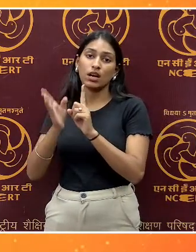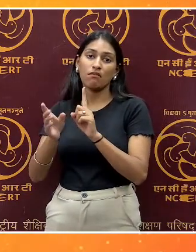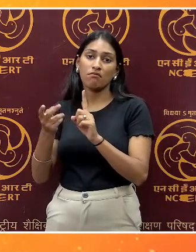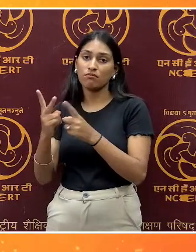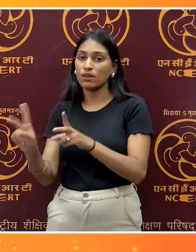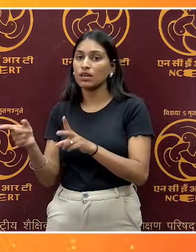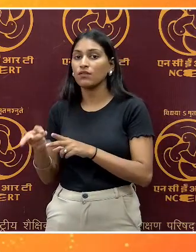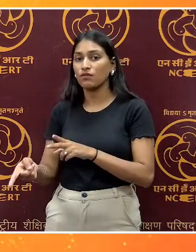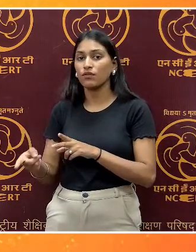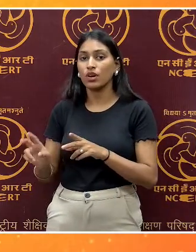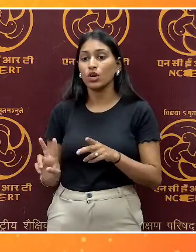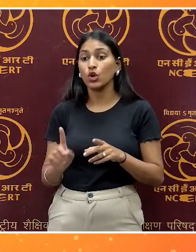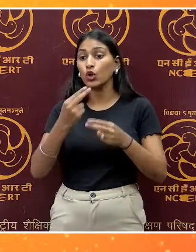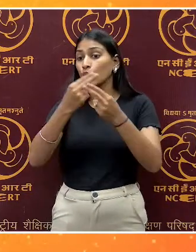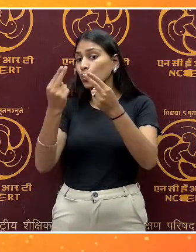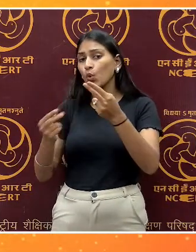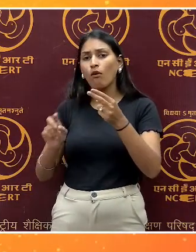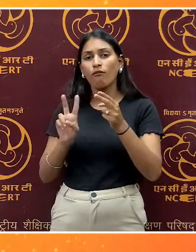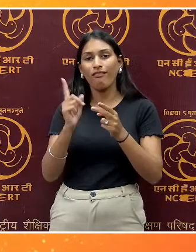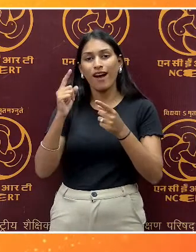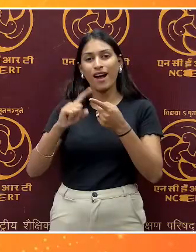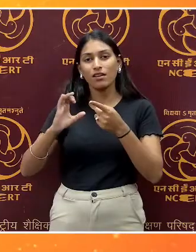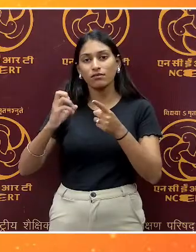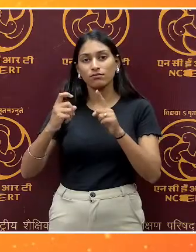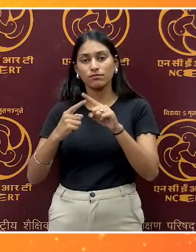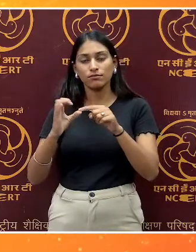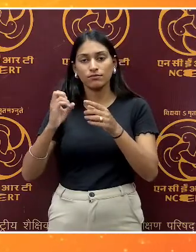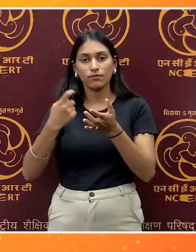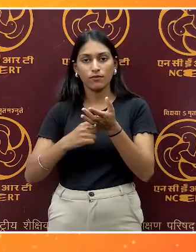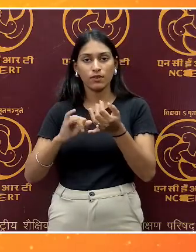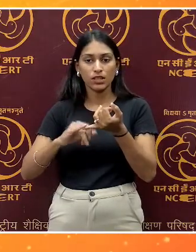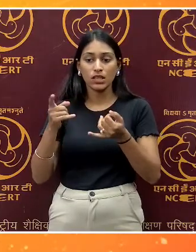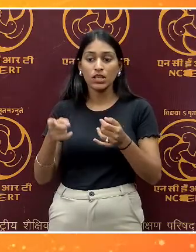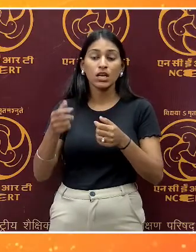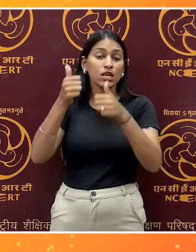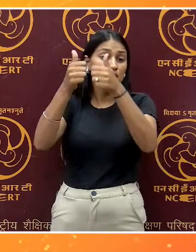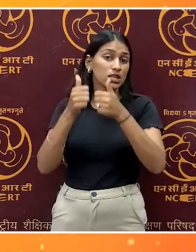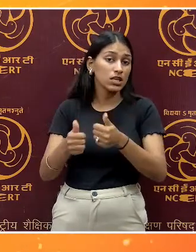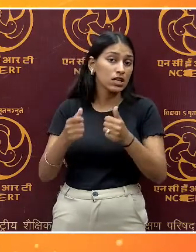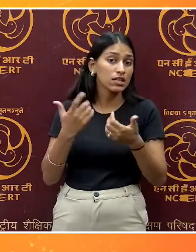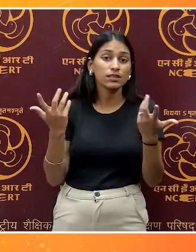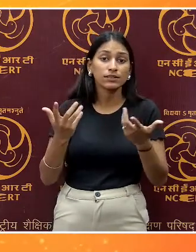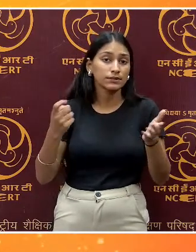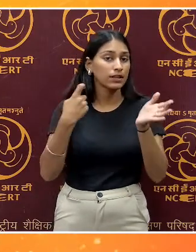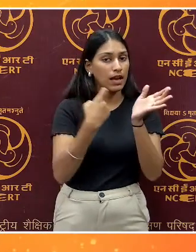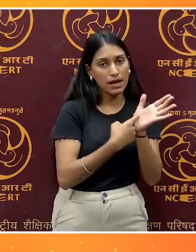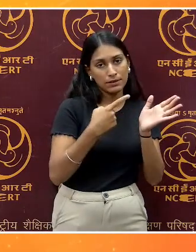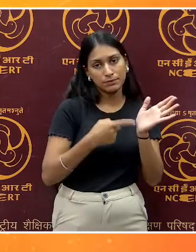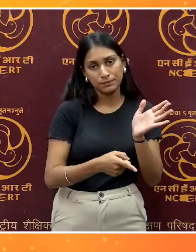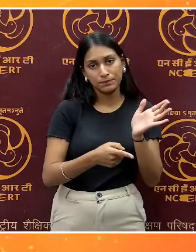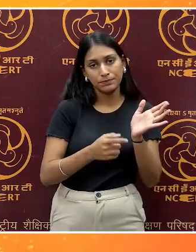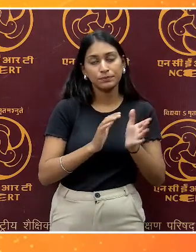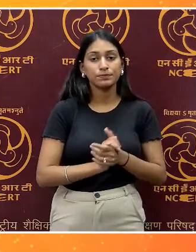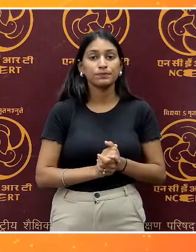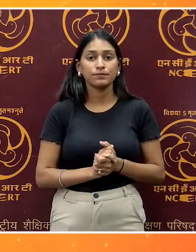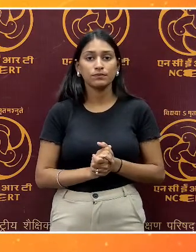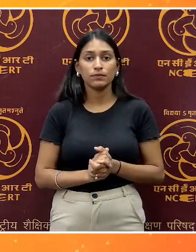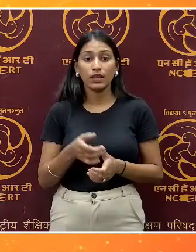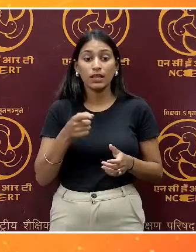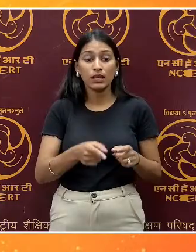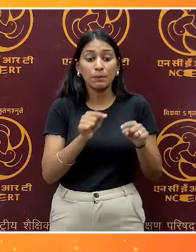the vectors correctly diagrammatically, then resultant R will also be correct. You can measure